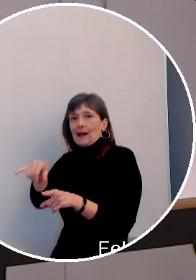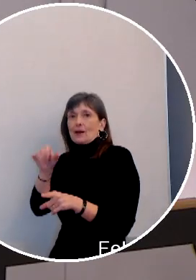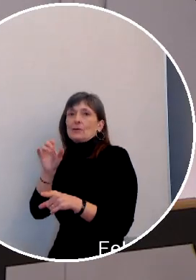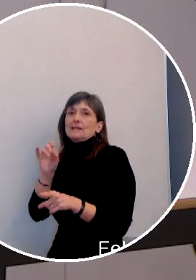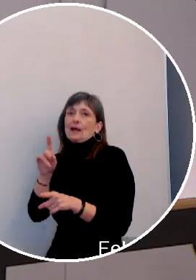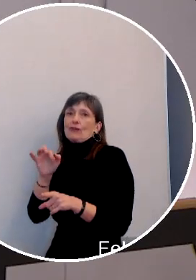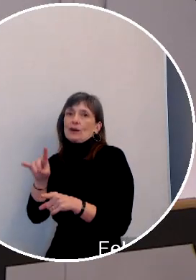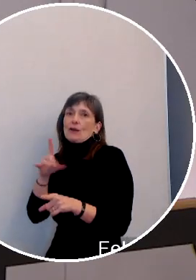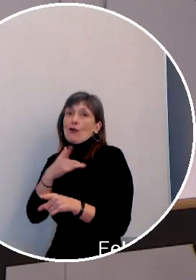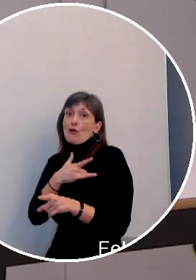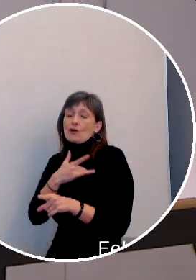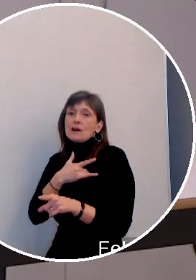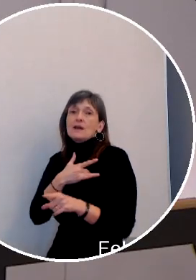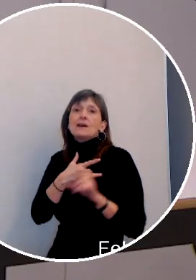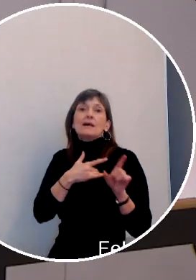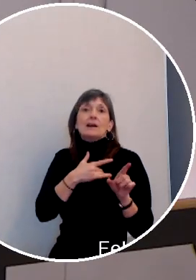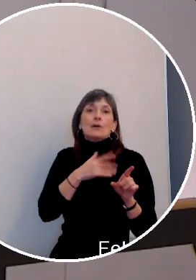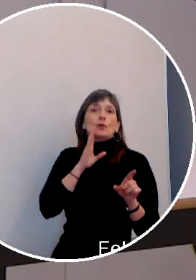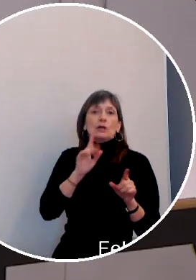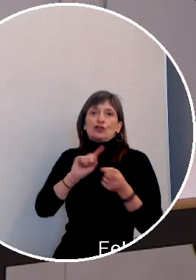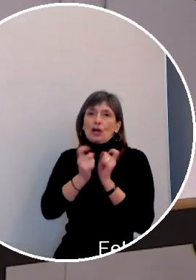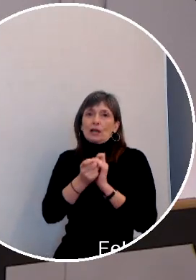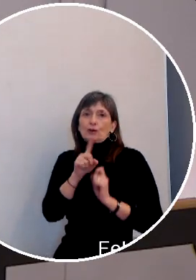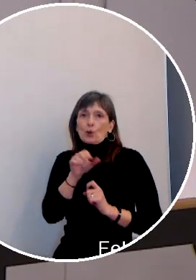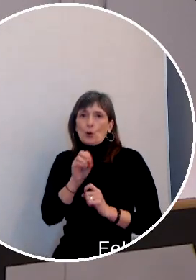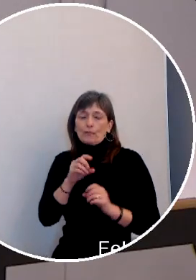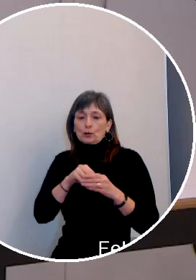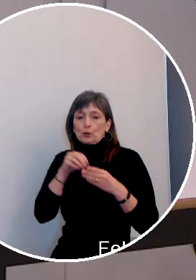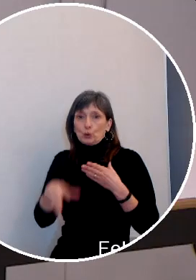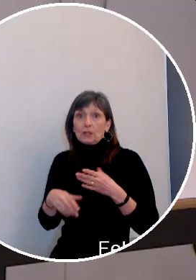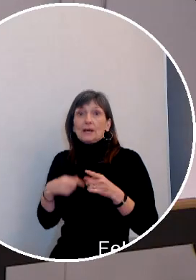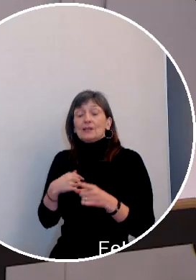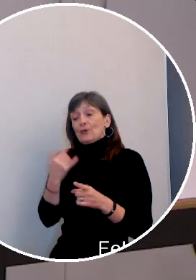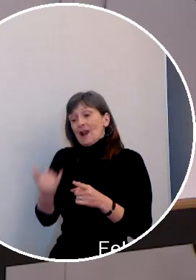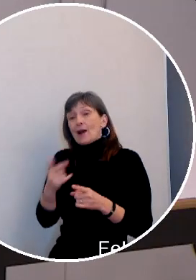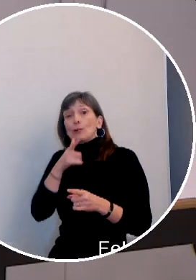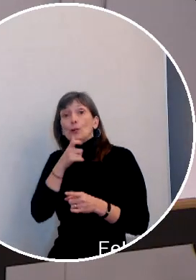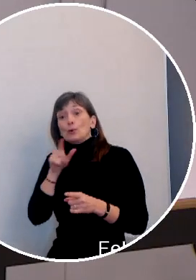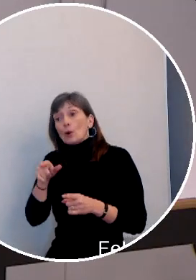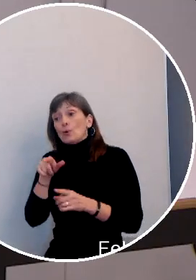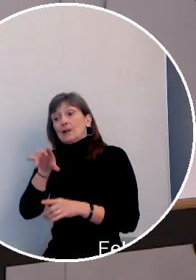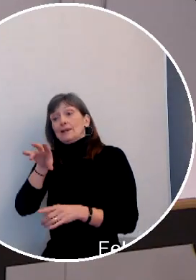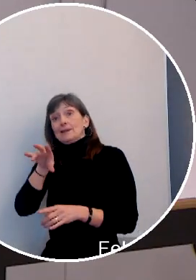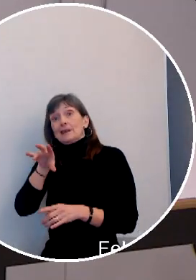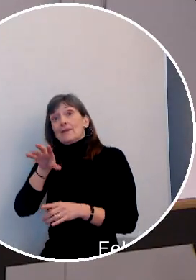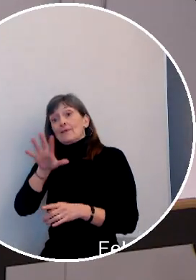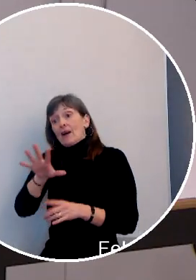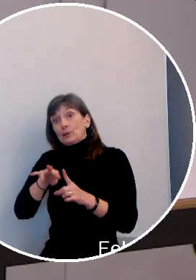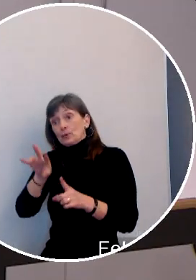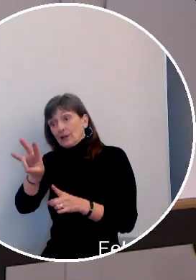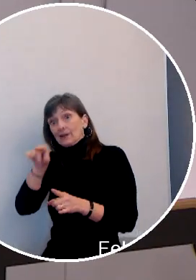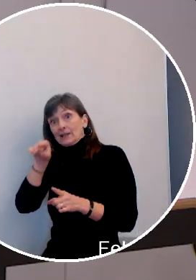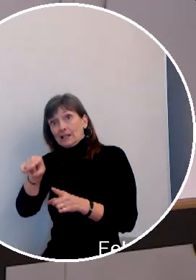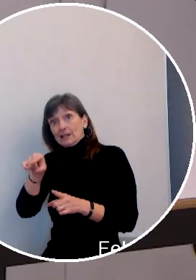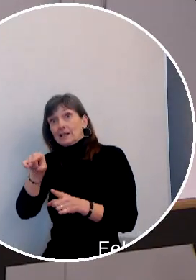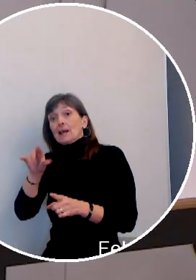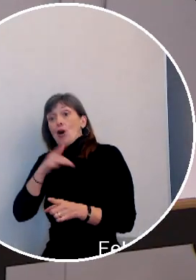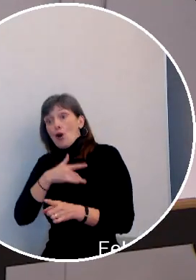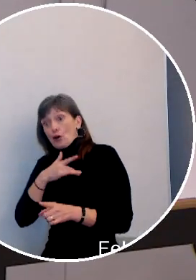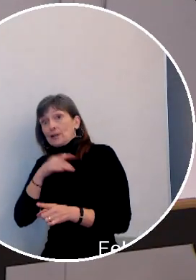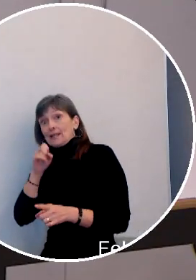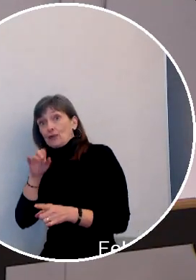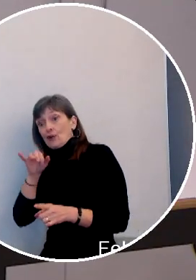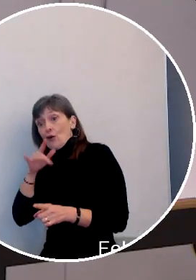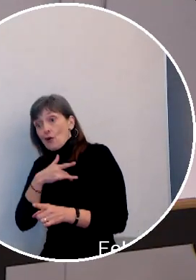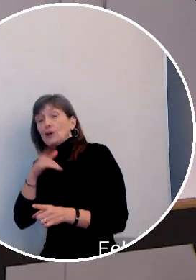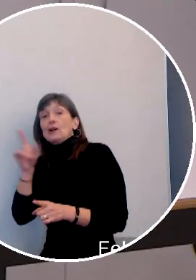Academy student attendance zone will be rezoned to include the current student attendance zone for grades 5 to 7 for Sacred